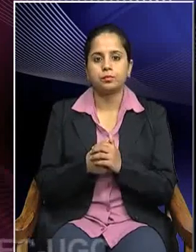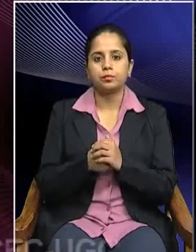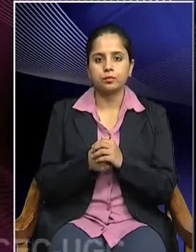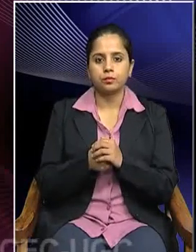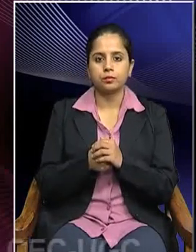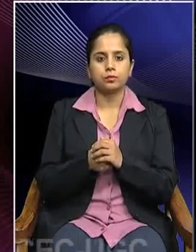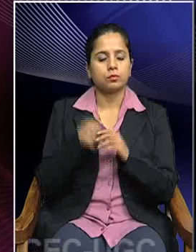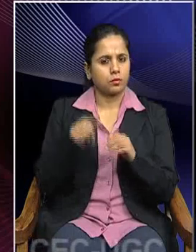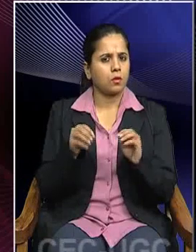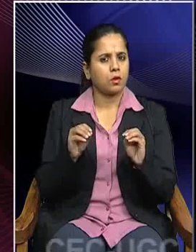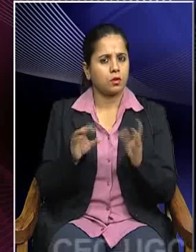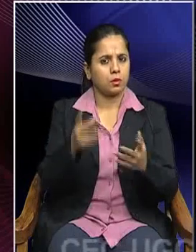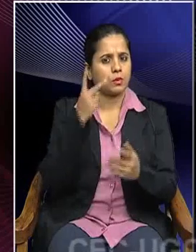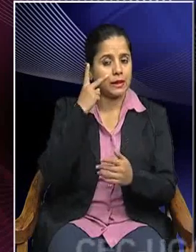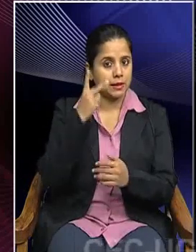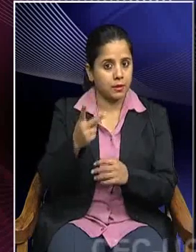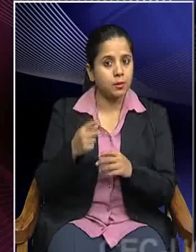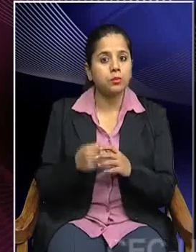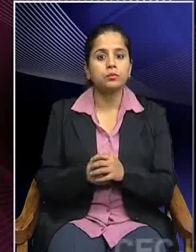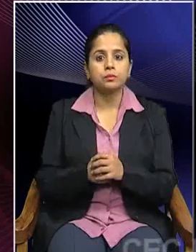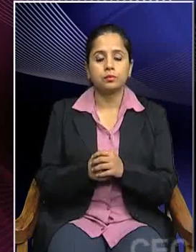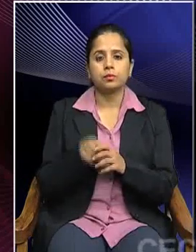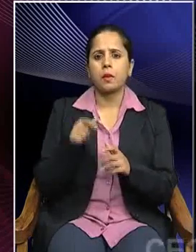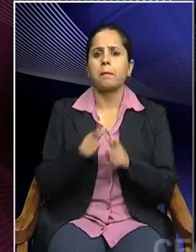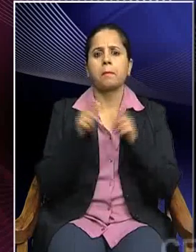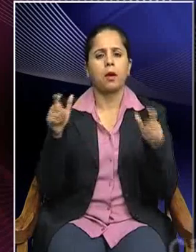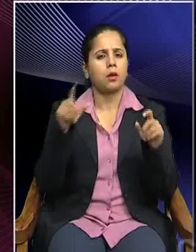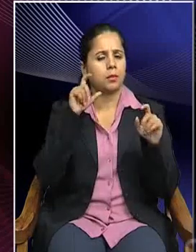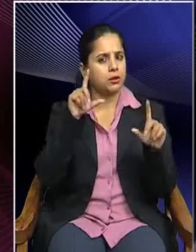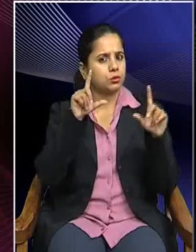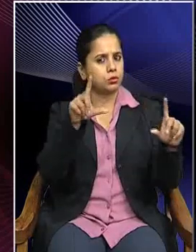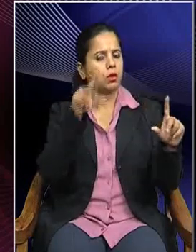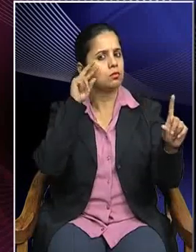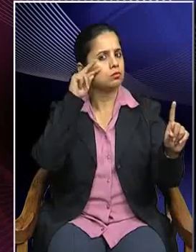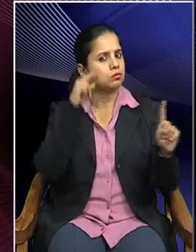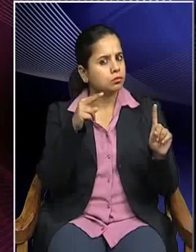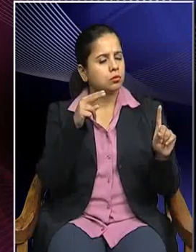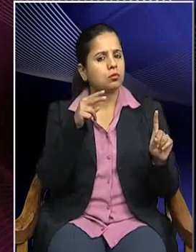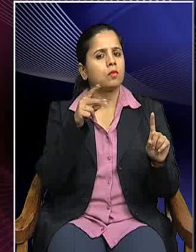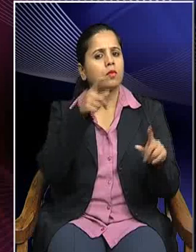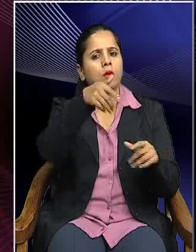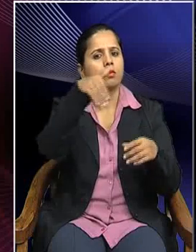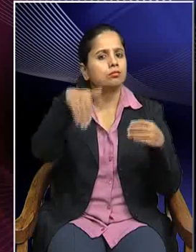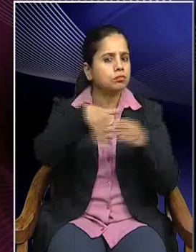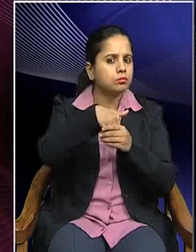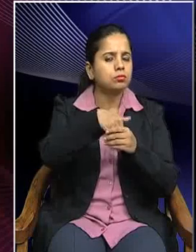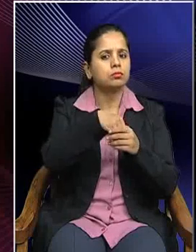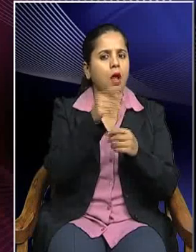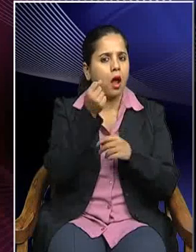So let's begin with the big picture of contextualizing